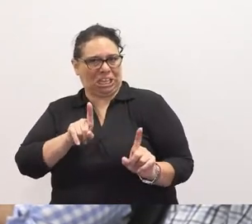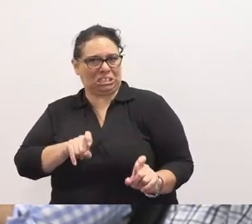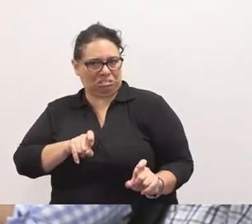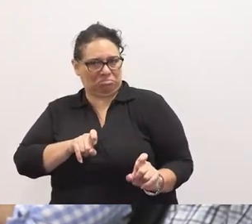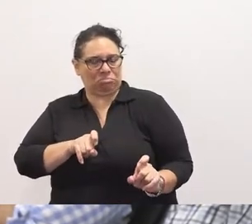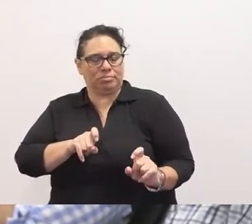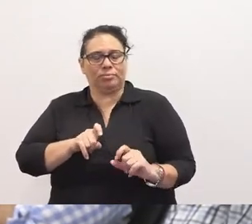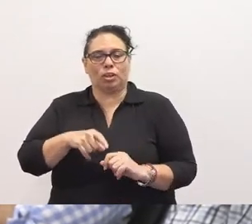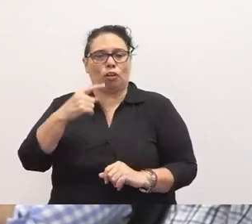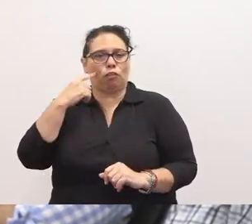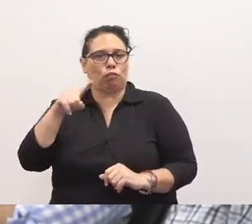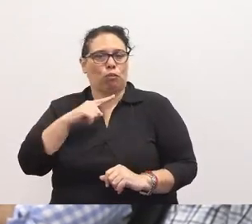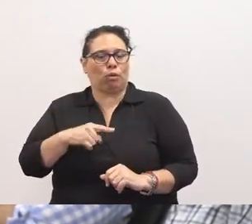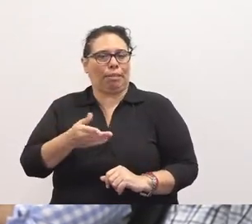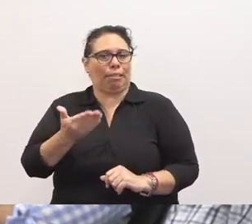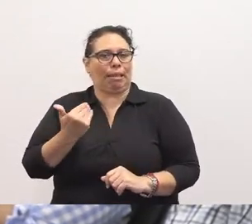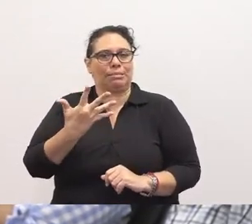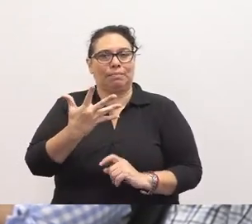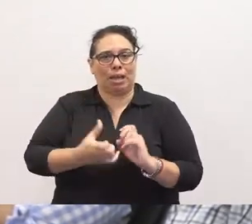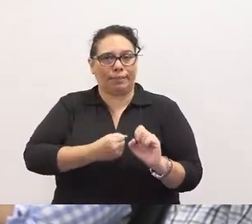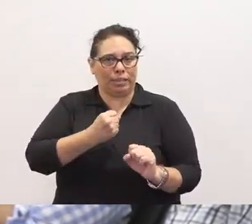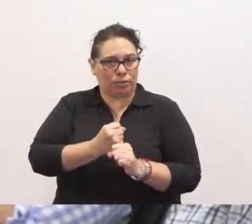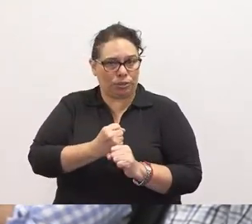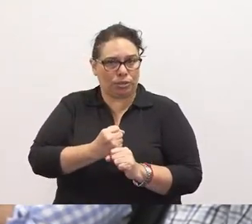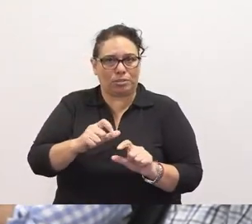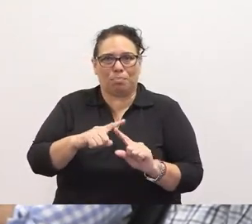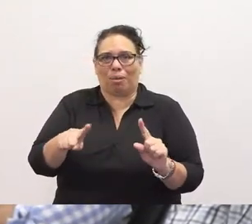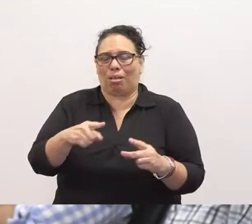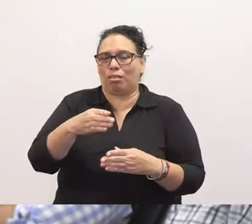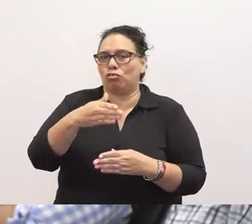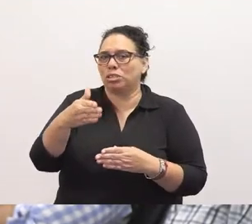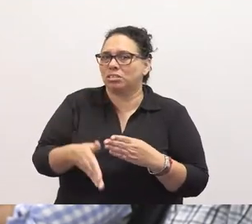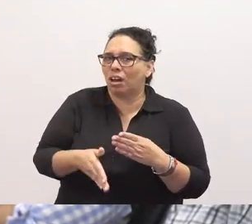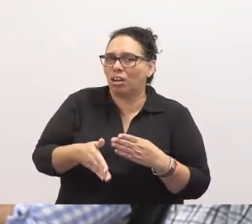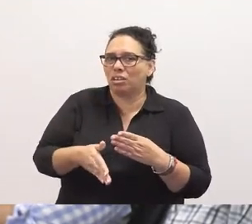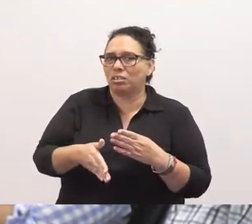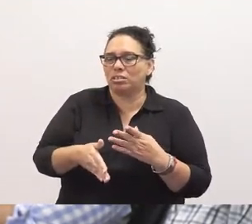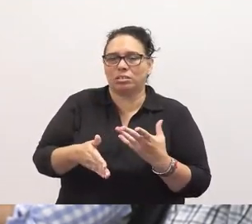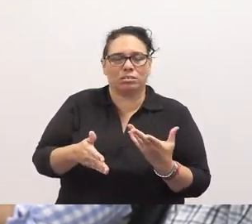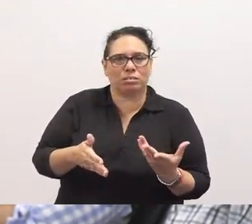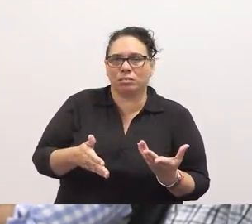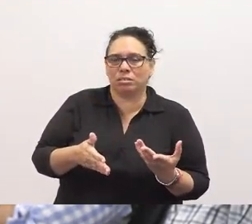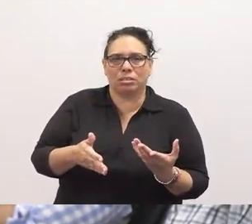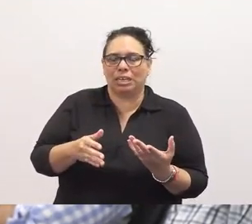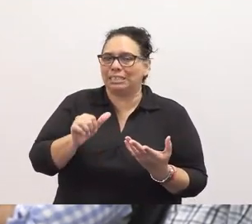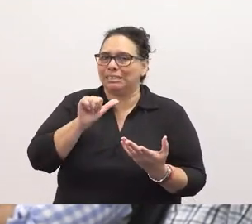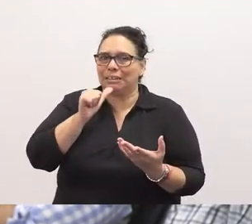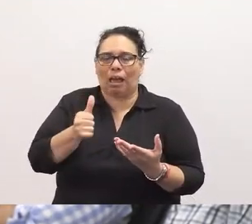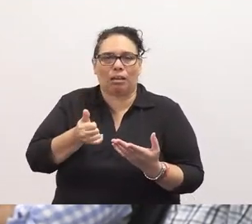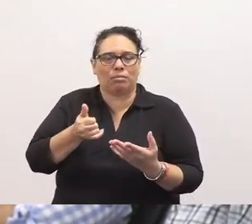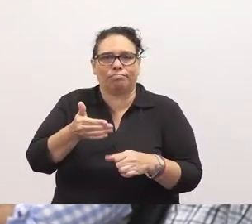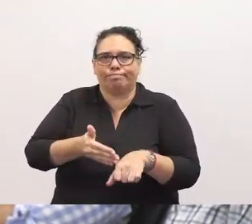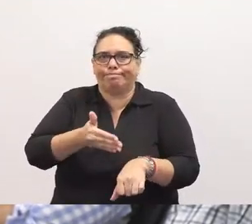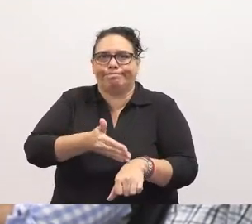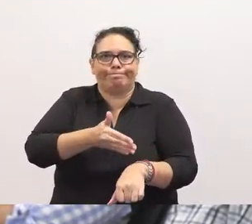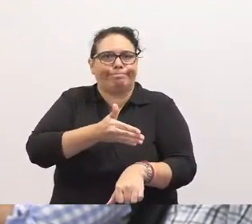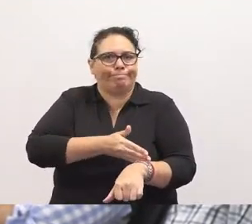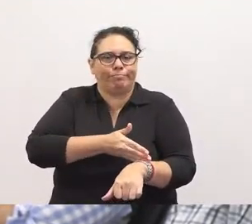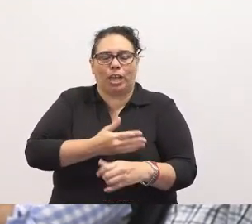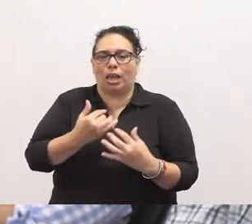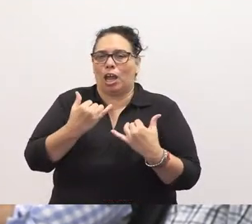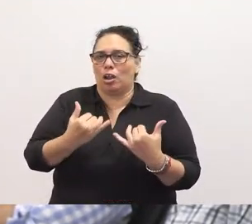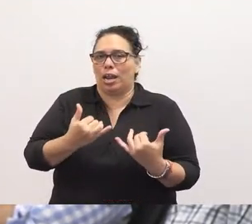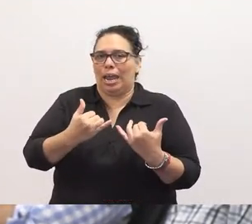tested for the last 5 years, but the result is not moving anywhere. And at this